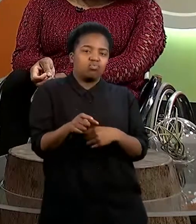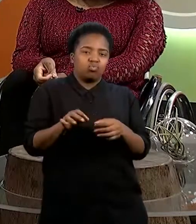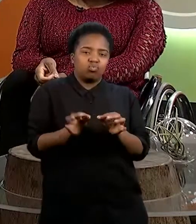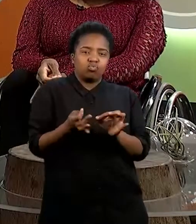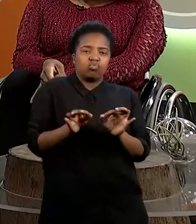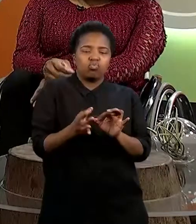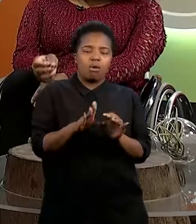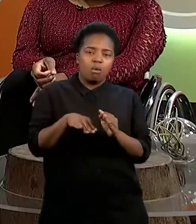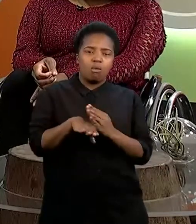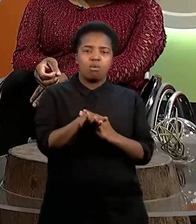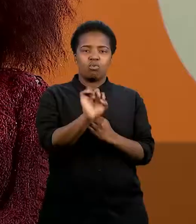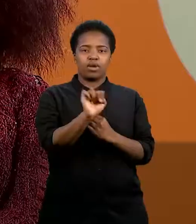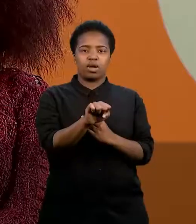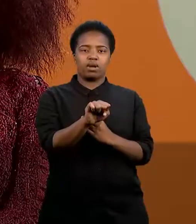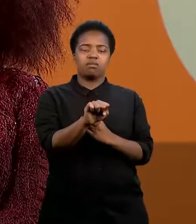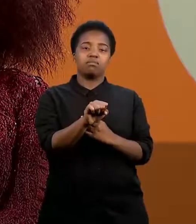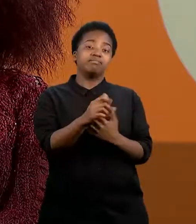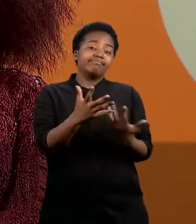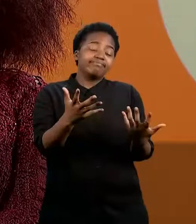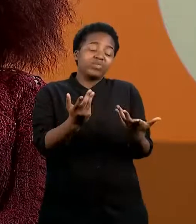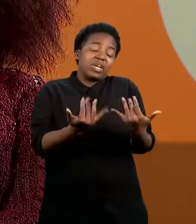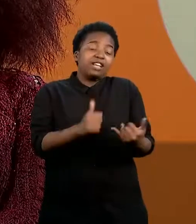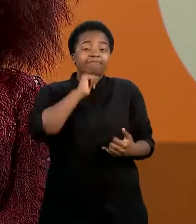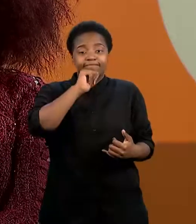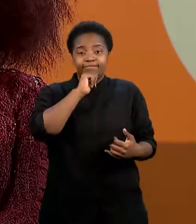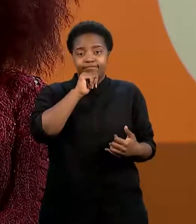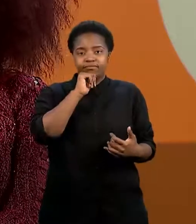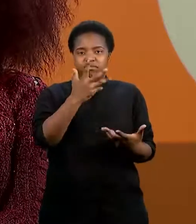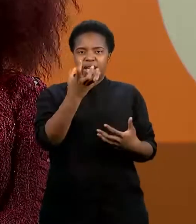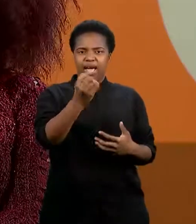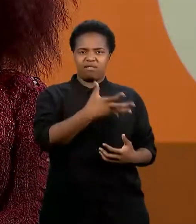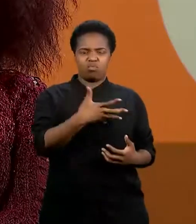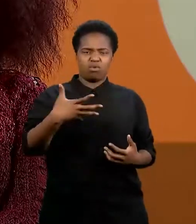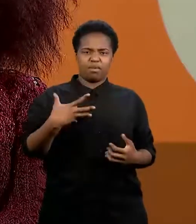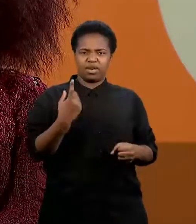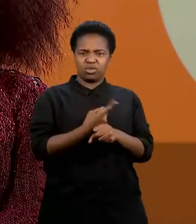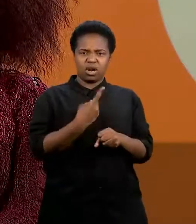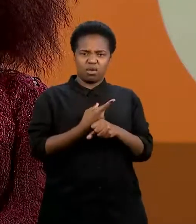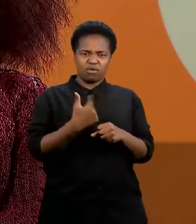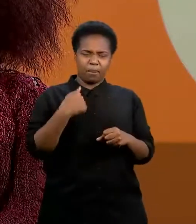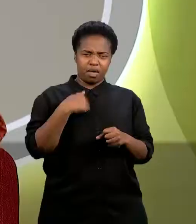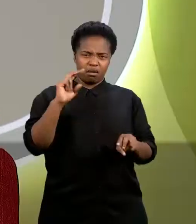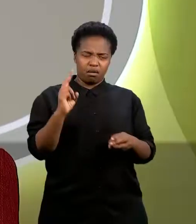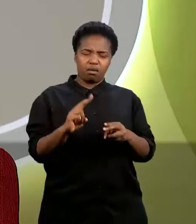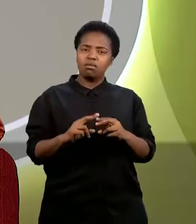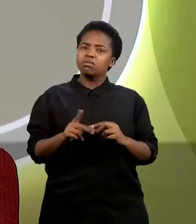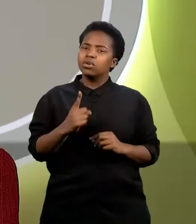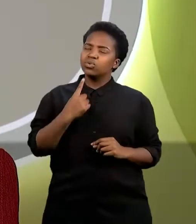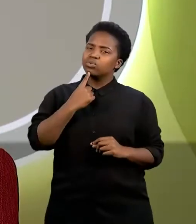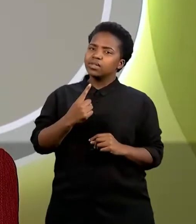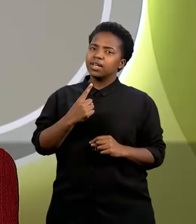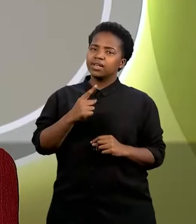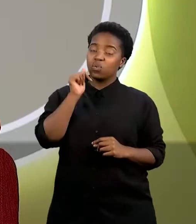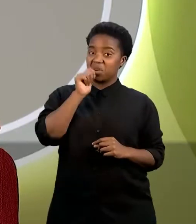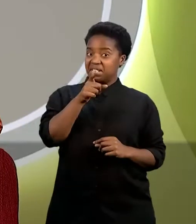a point or a century whereby we are accommodated. But for now, like I've got this lady that does the alterations." You say on the inset